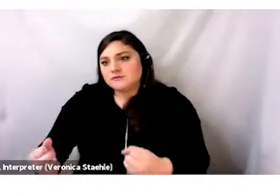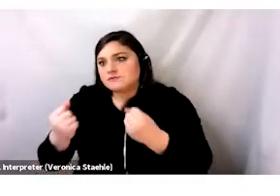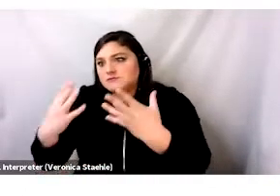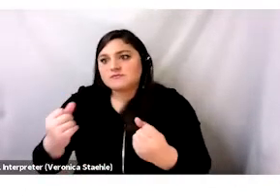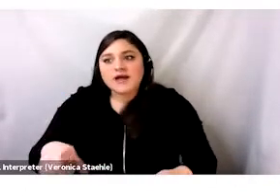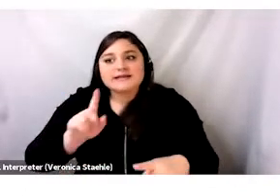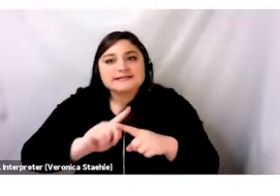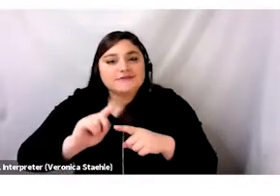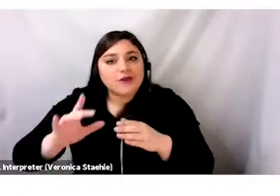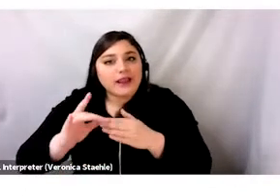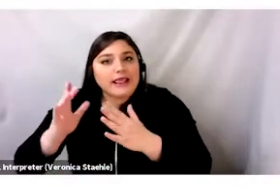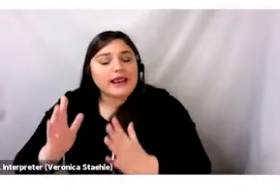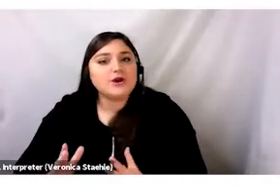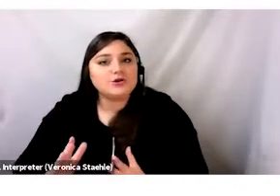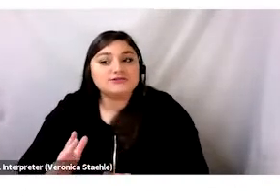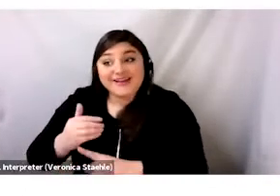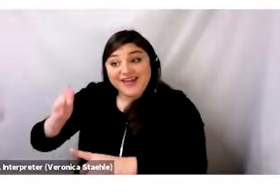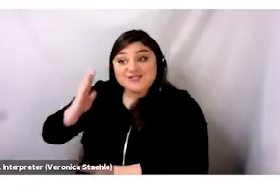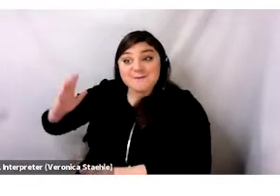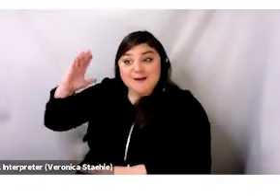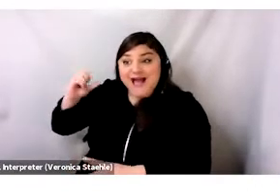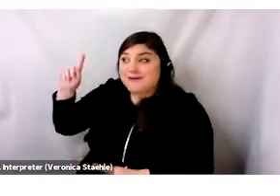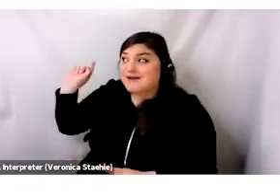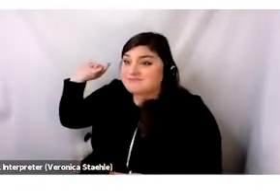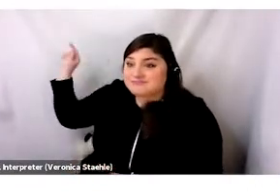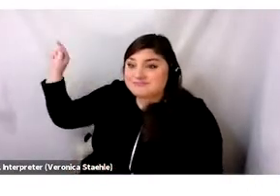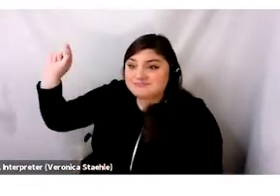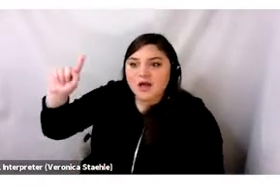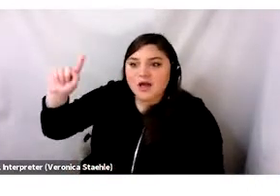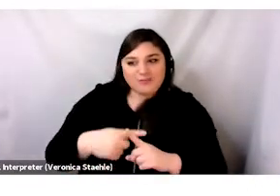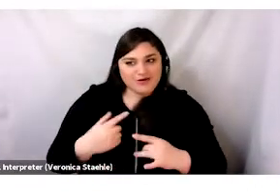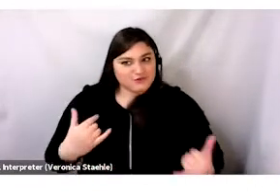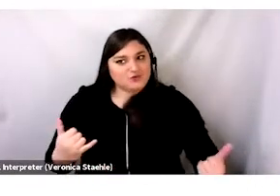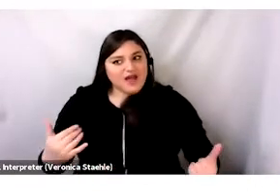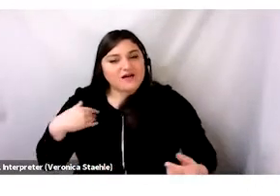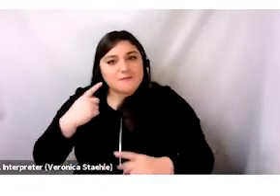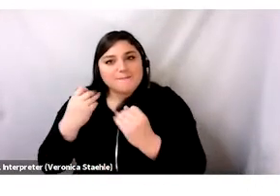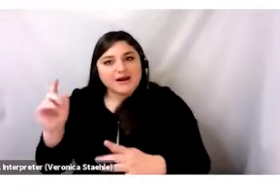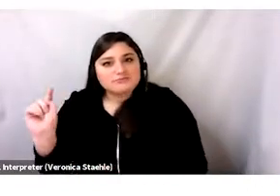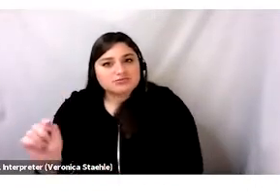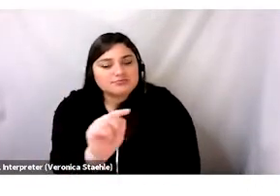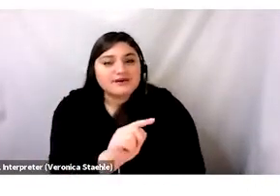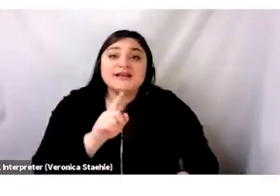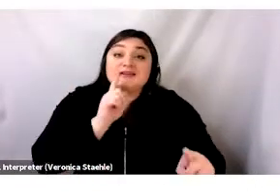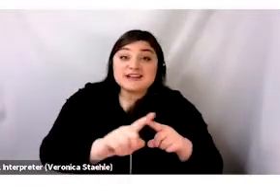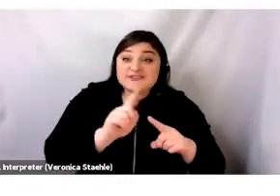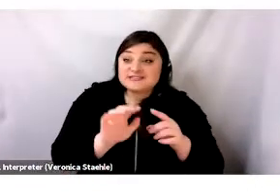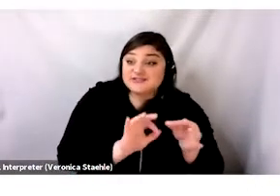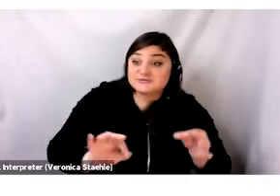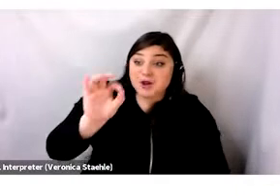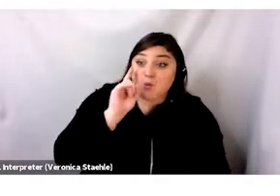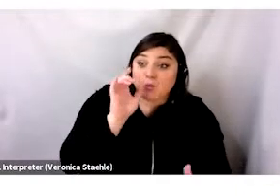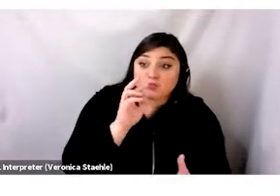in the past and in the present, across many spiritual traditions, indigenous worldviews, and